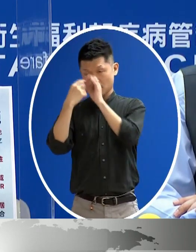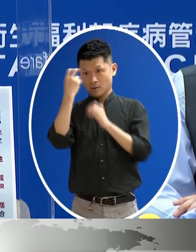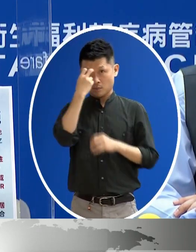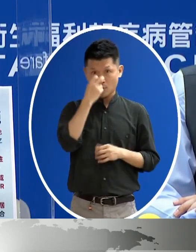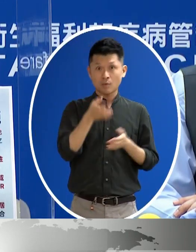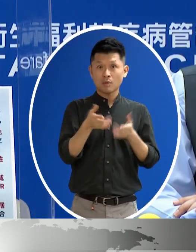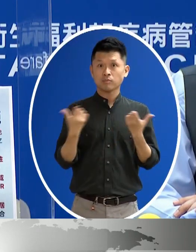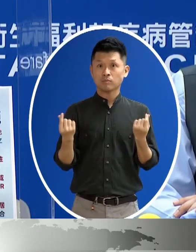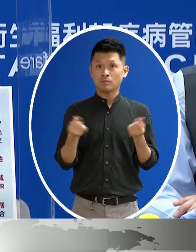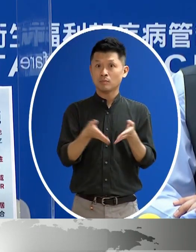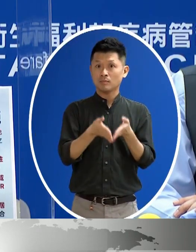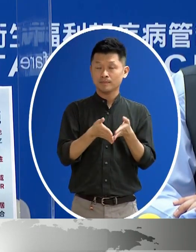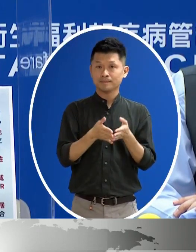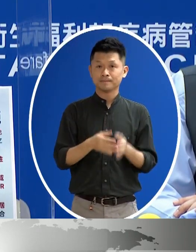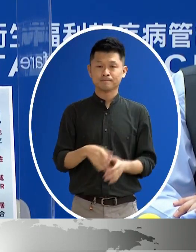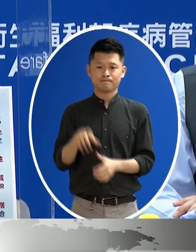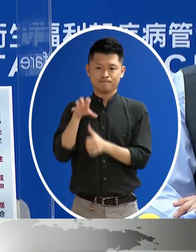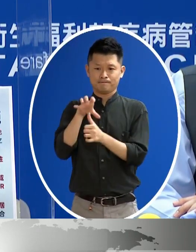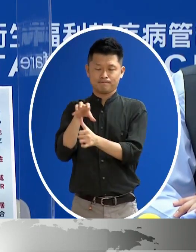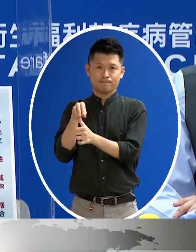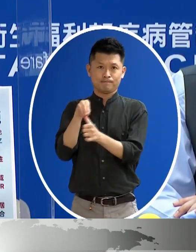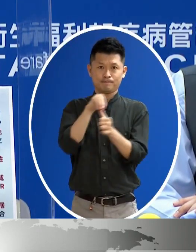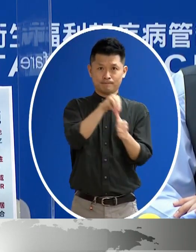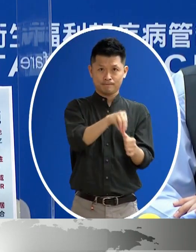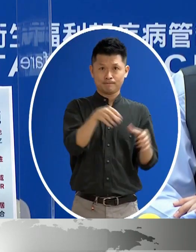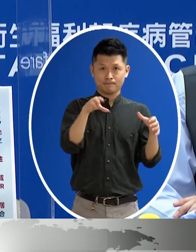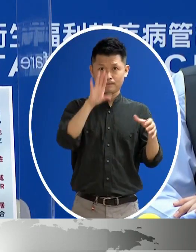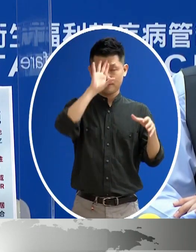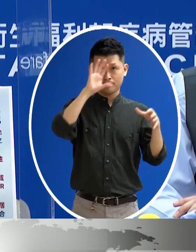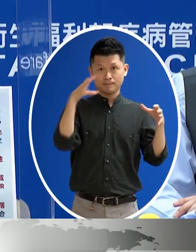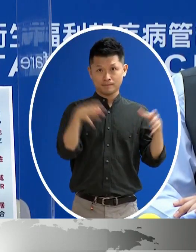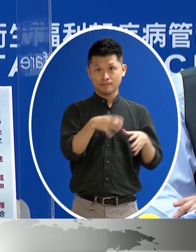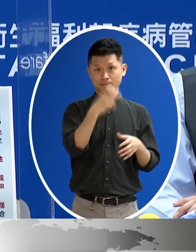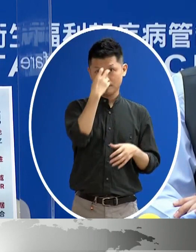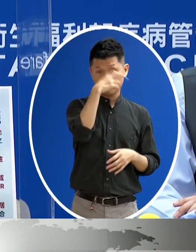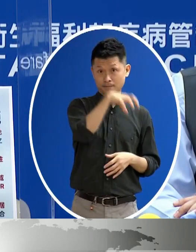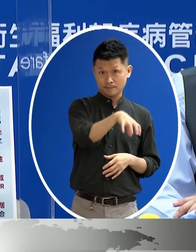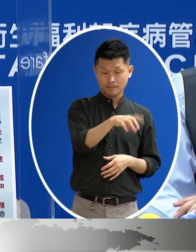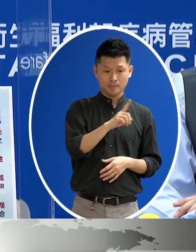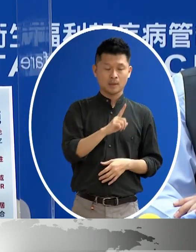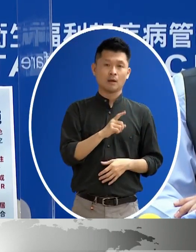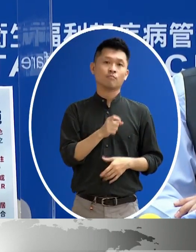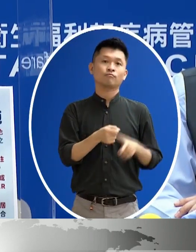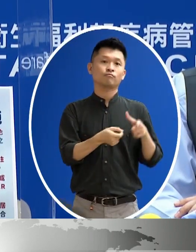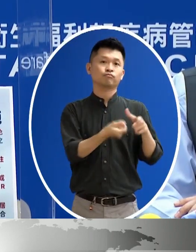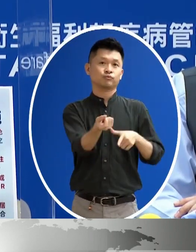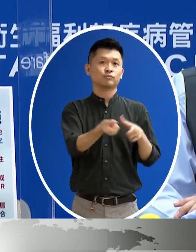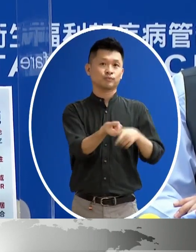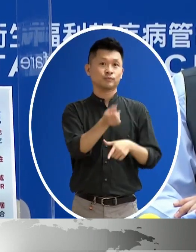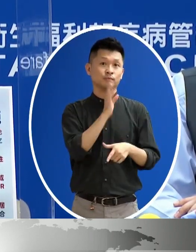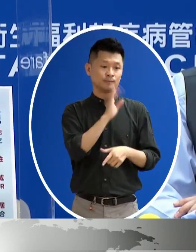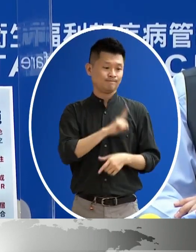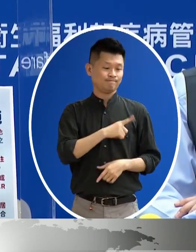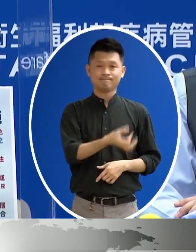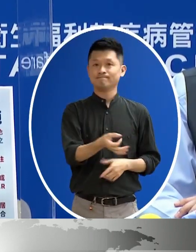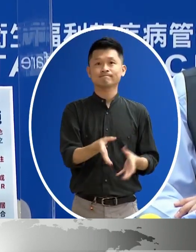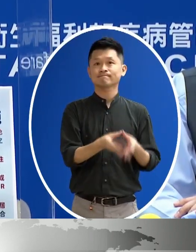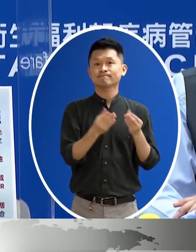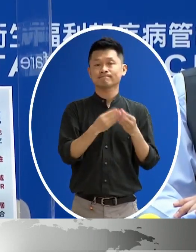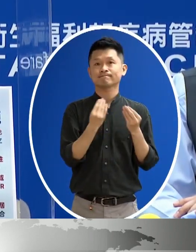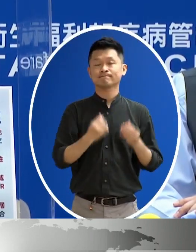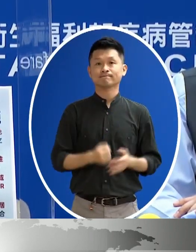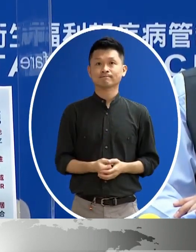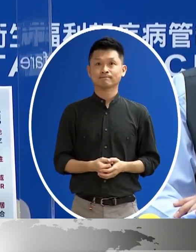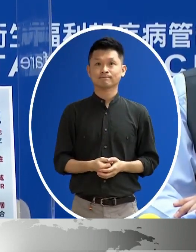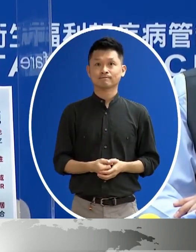quarantine centers. They will be administered a PCR test at the start and end of quarantine, and they will not be required to pay fees